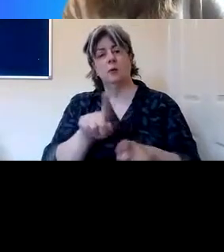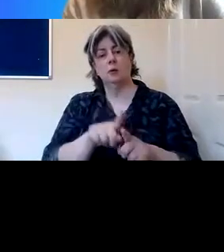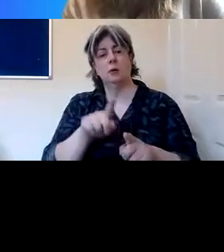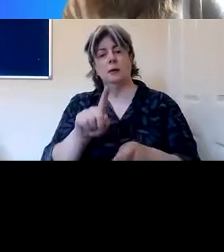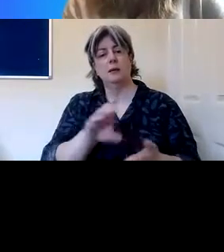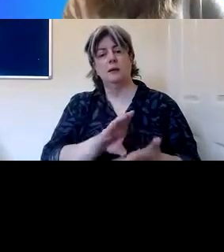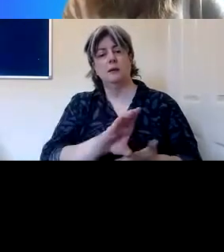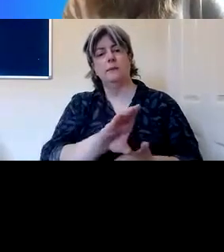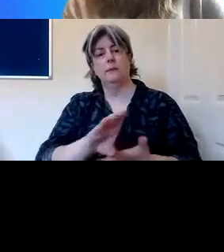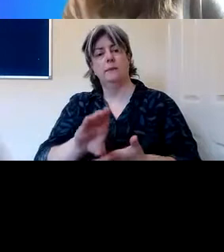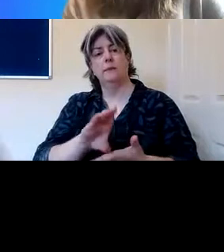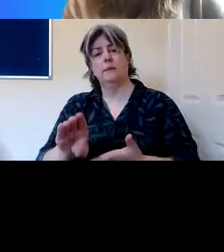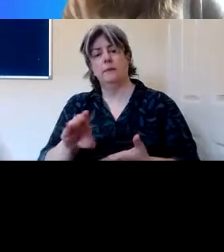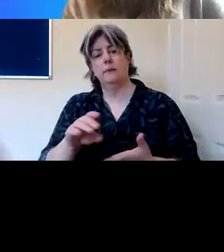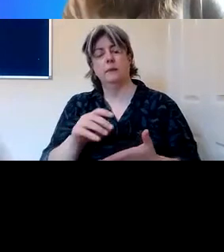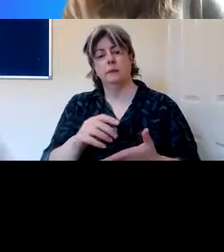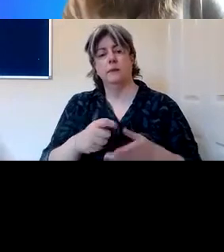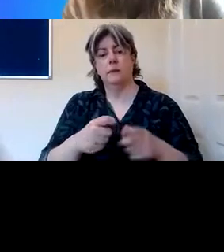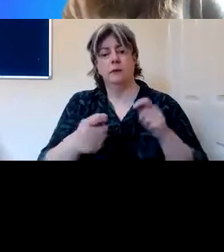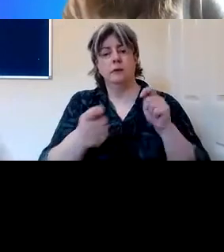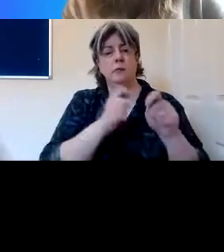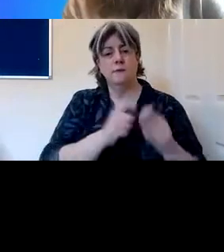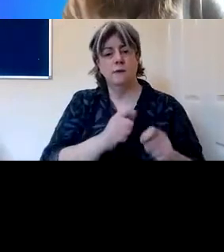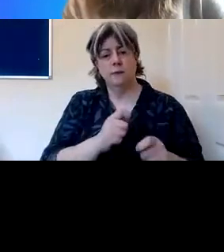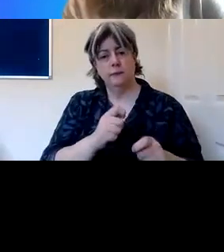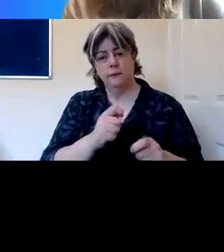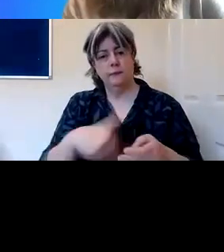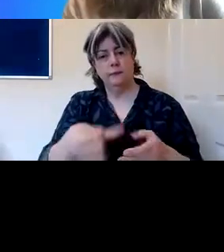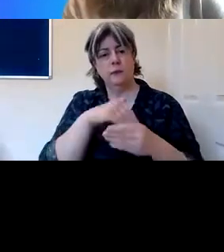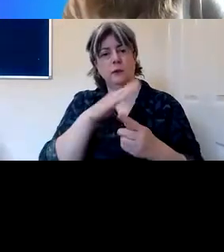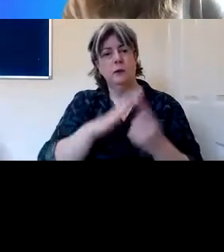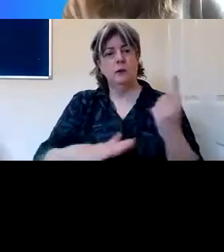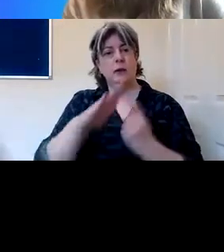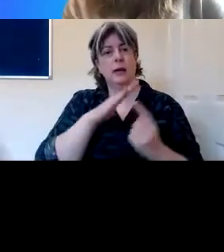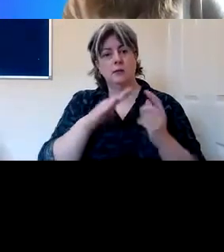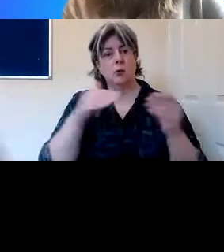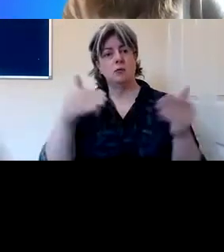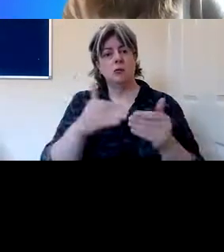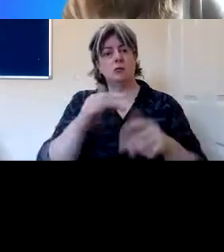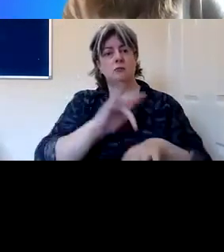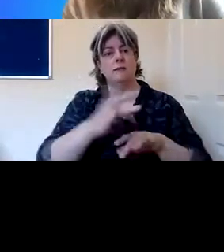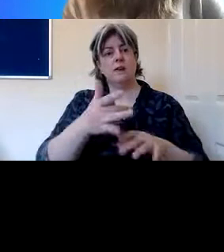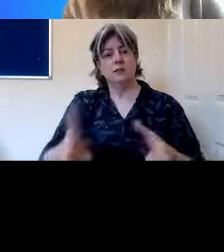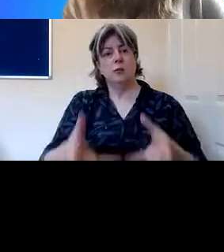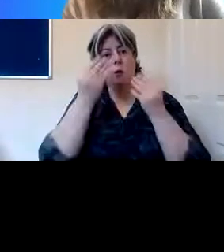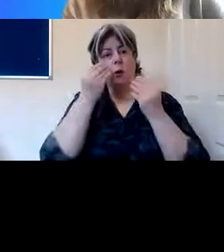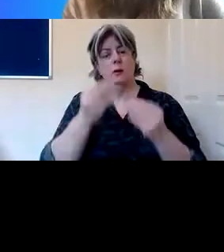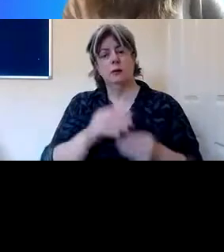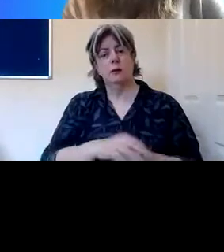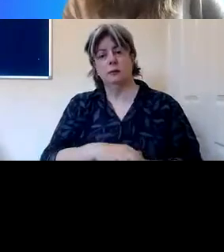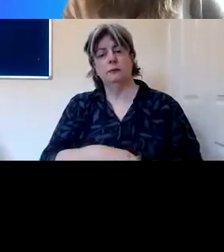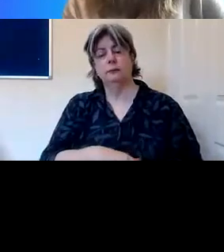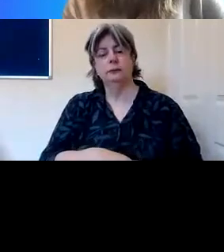in the reforms that I said I did, including the national approach to professional learning, which I think has been a really important reform